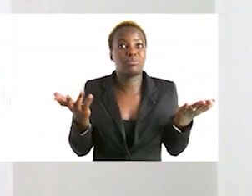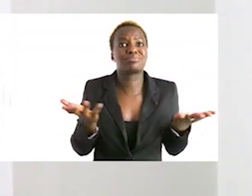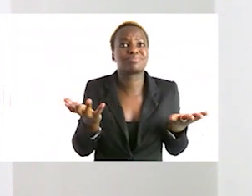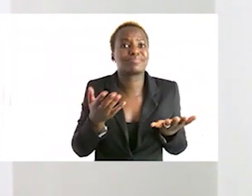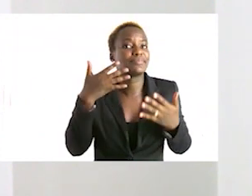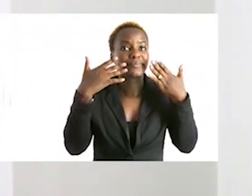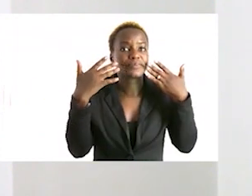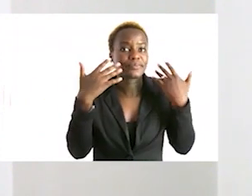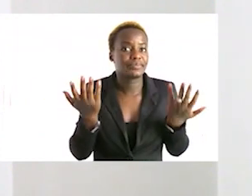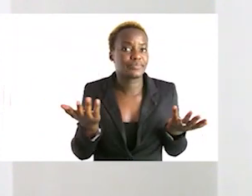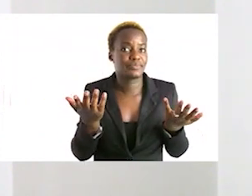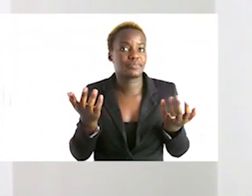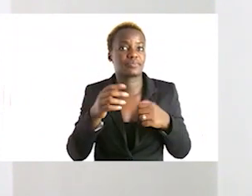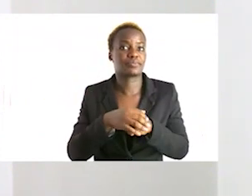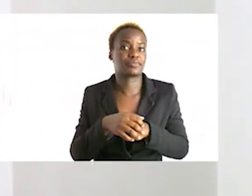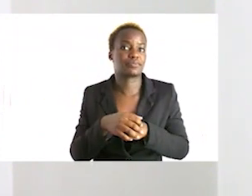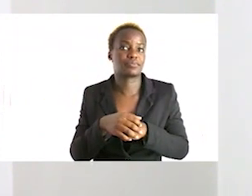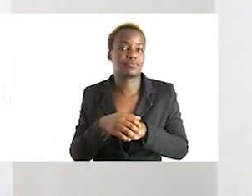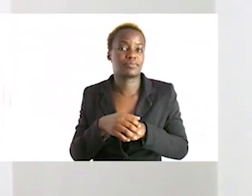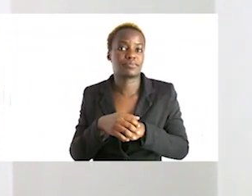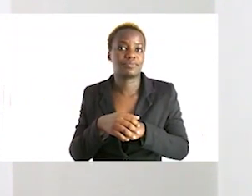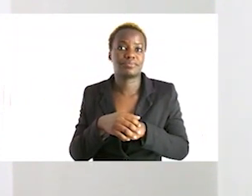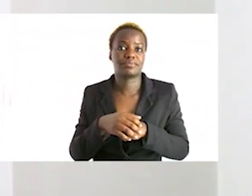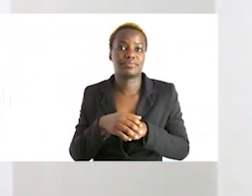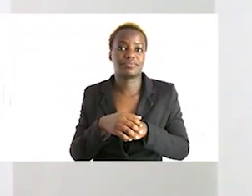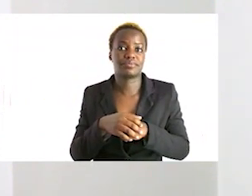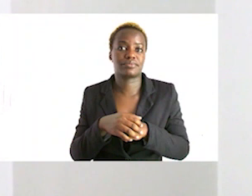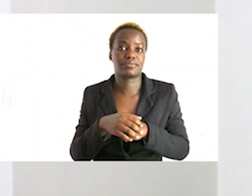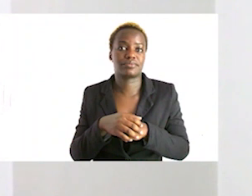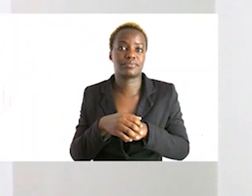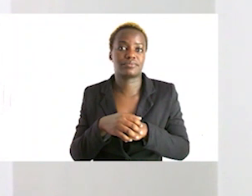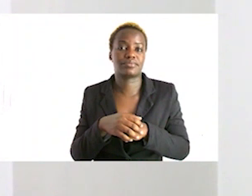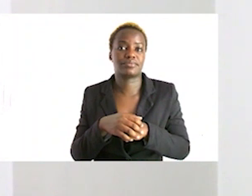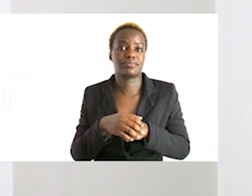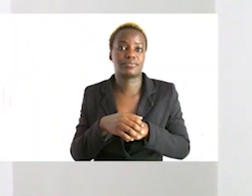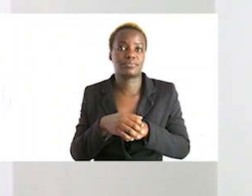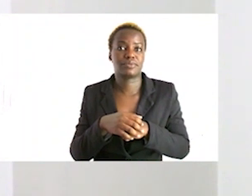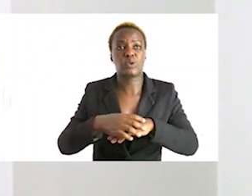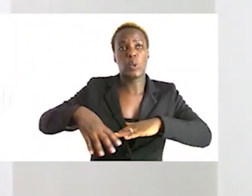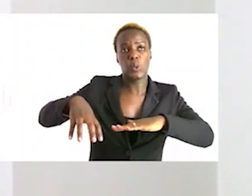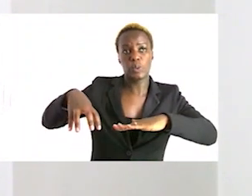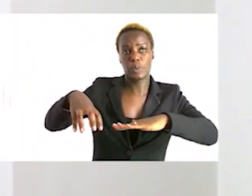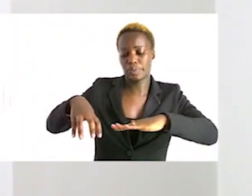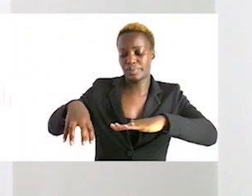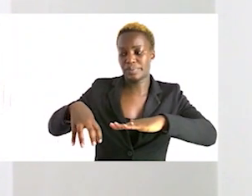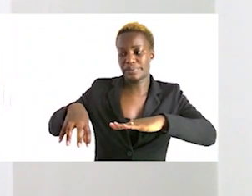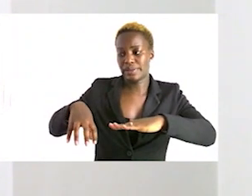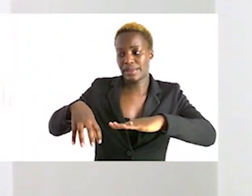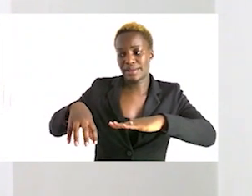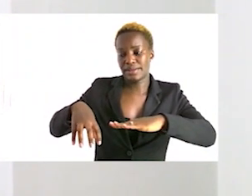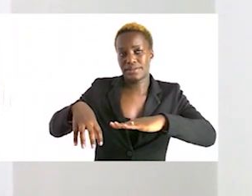cat? That is correct. The cat is next to the